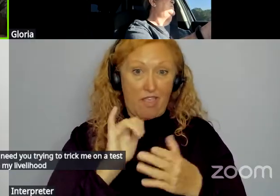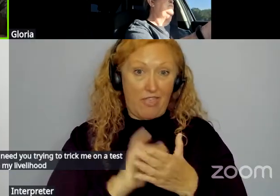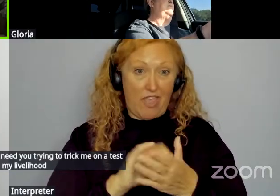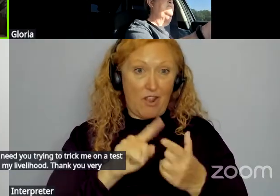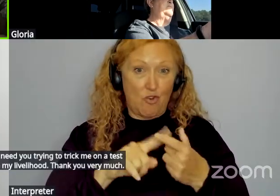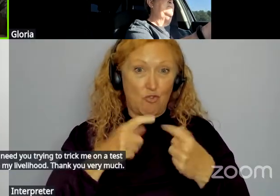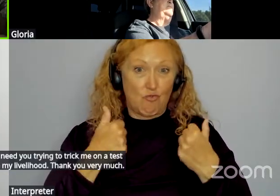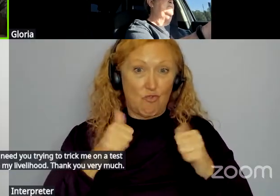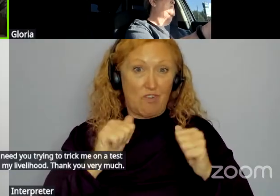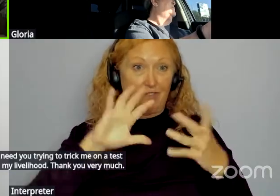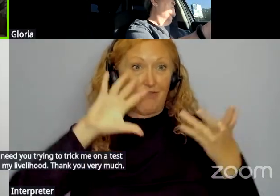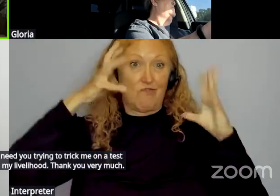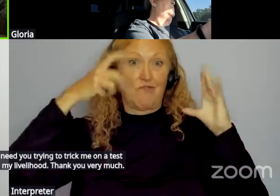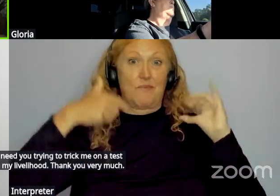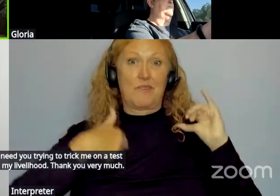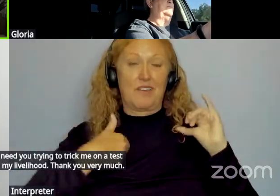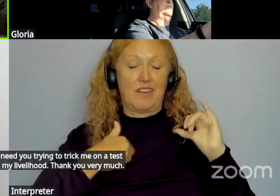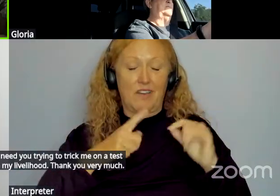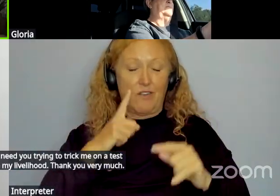much.